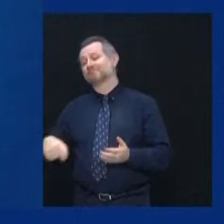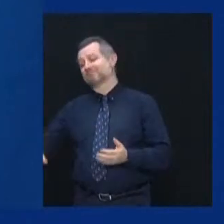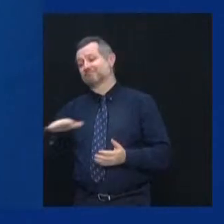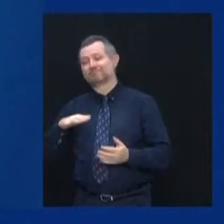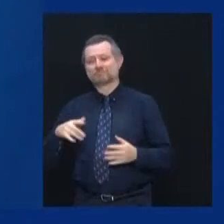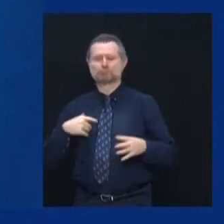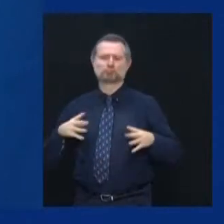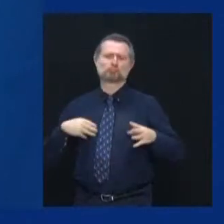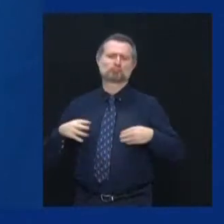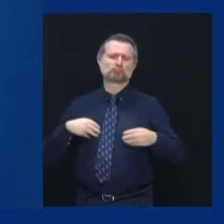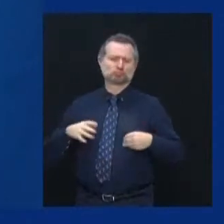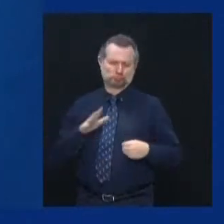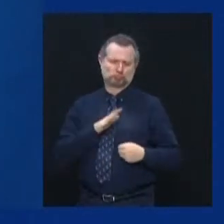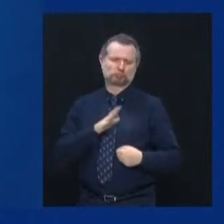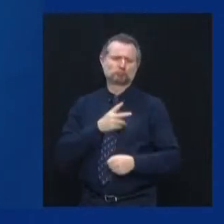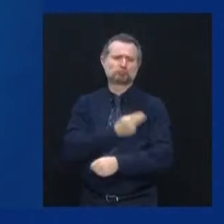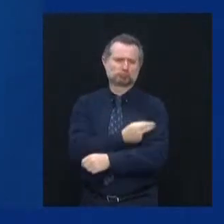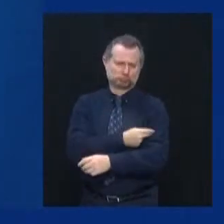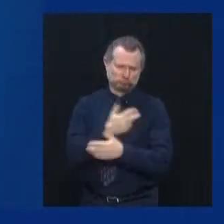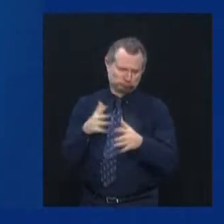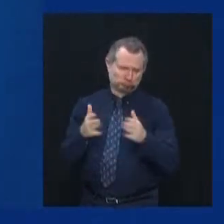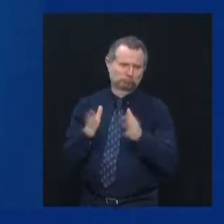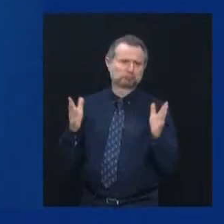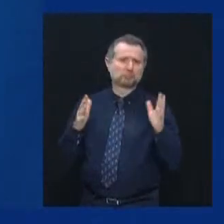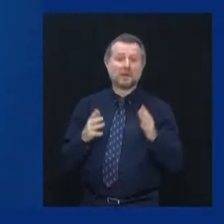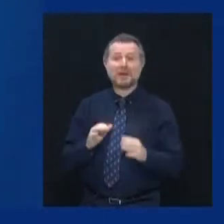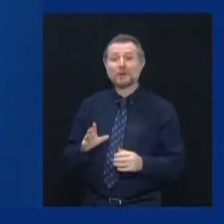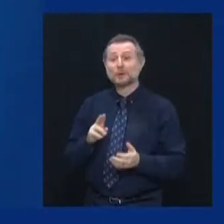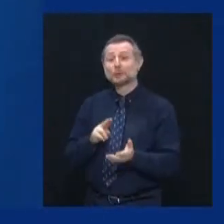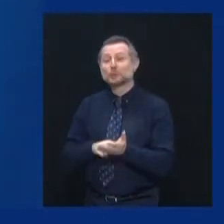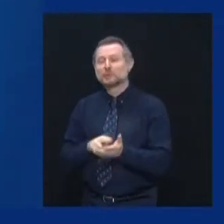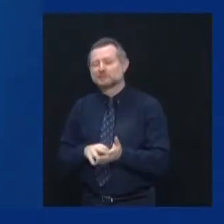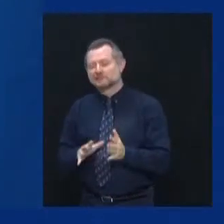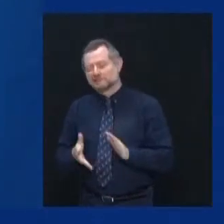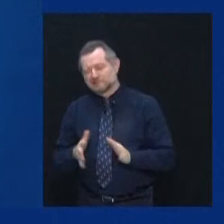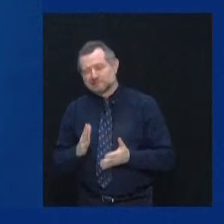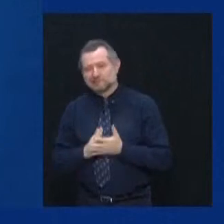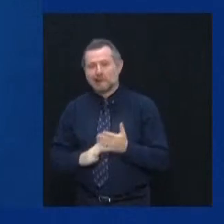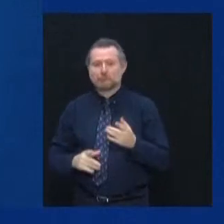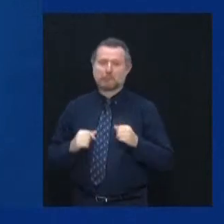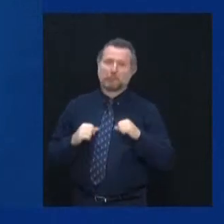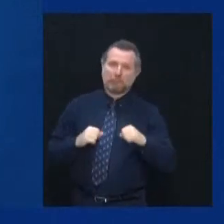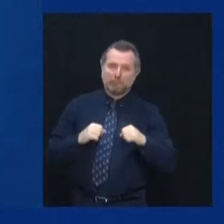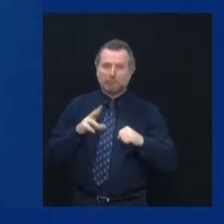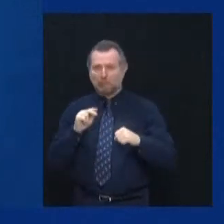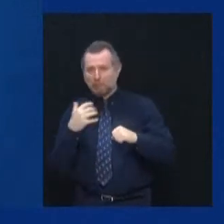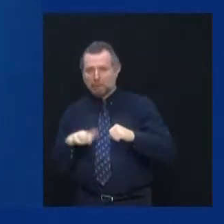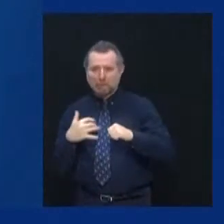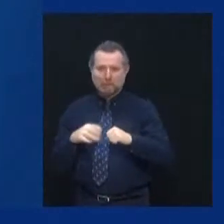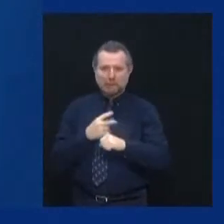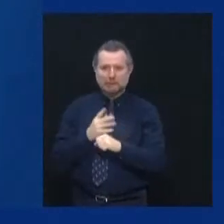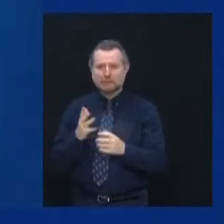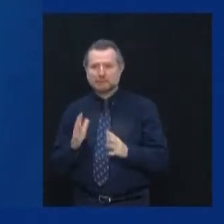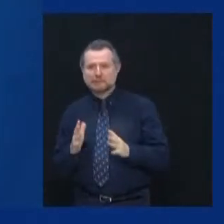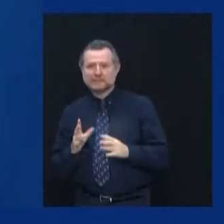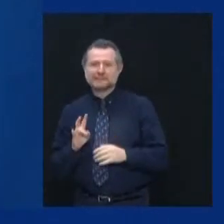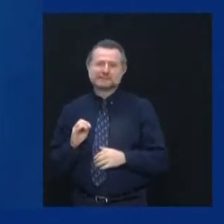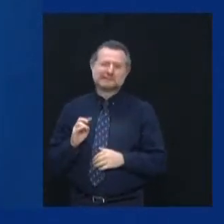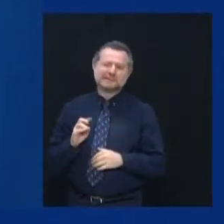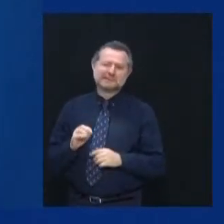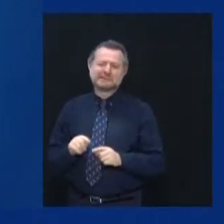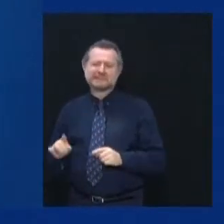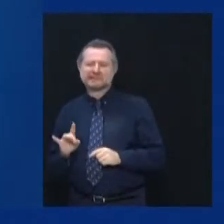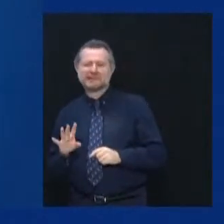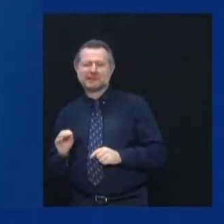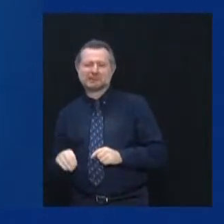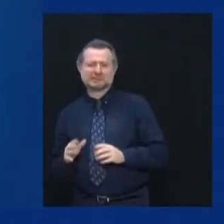the vaccination. Nurses are somewhere between 85 to 70%, depending on